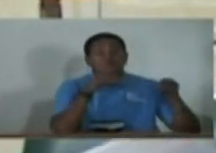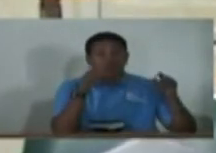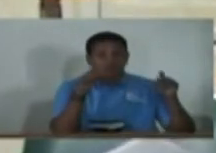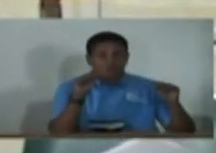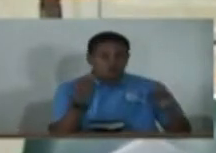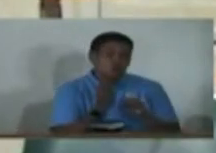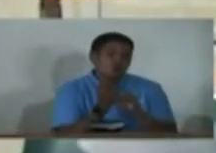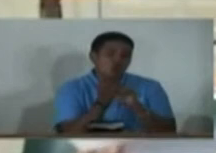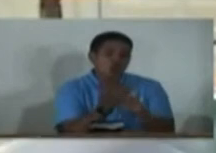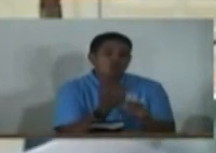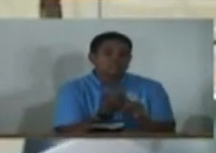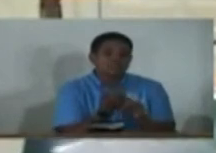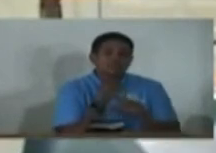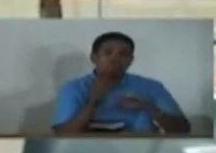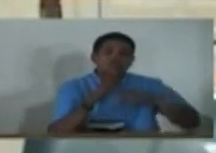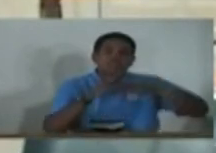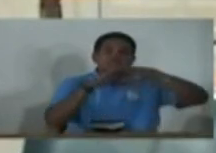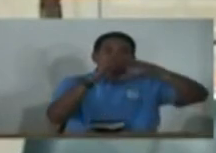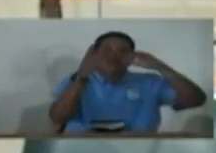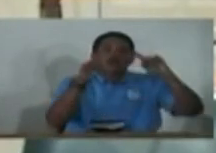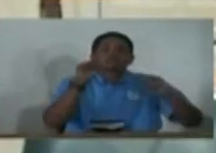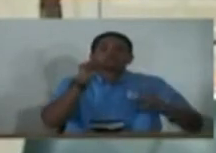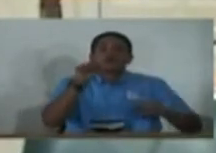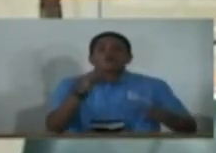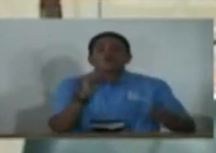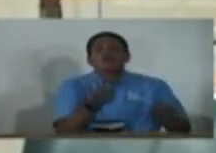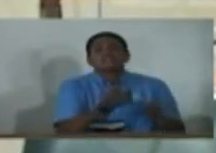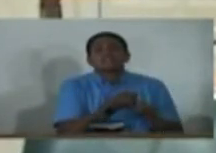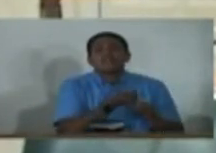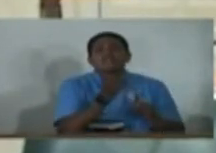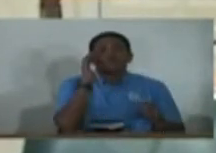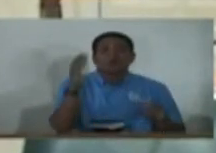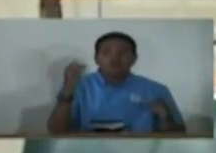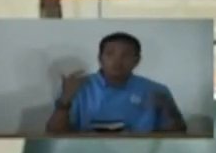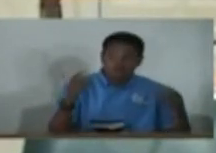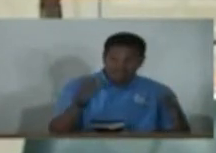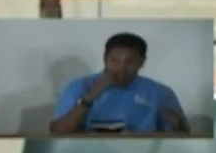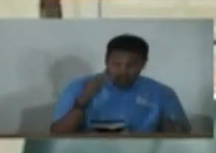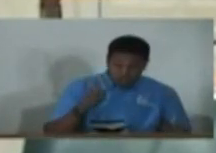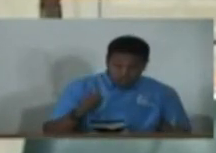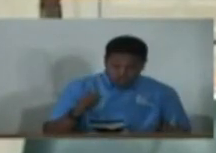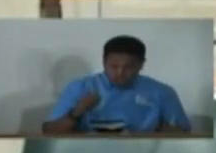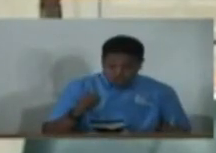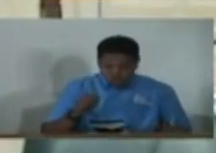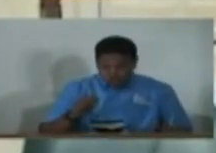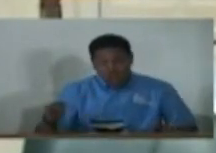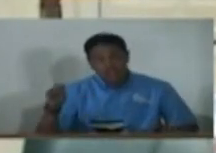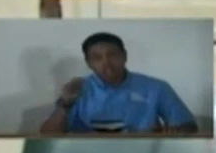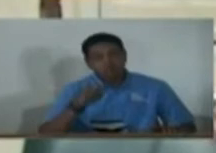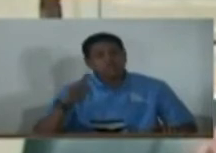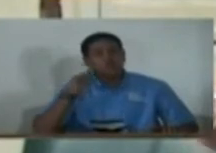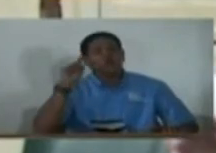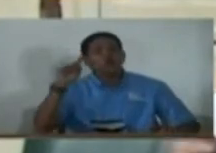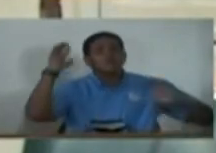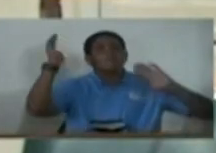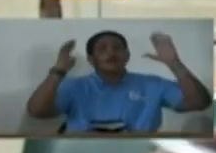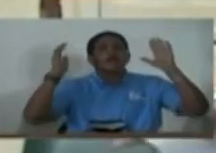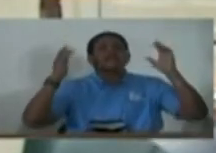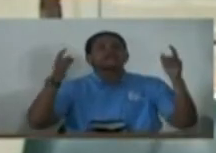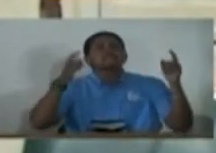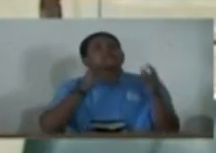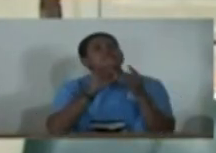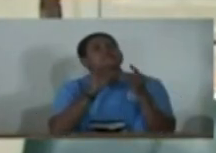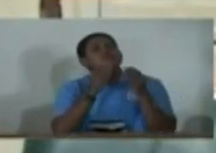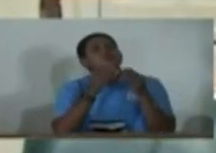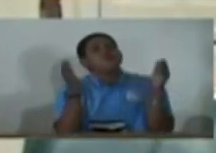cause an increase. So that it is not that they're just going to be moving on transportation and going to market, which are, as you have pointed out,